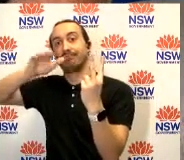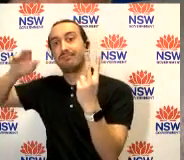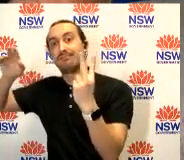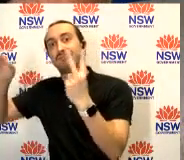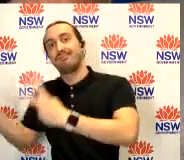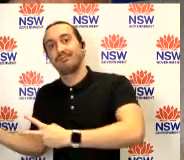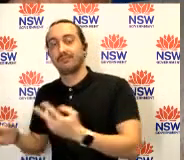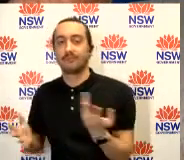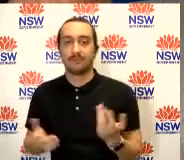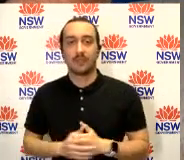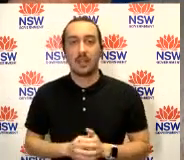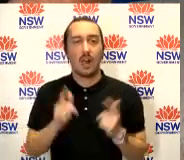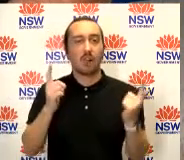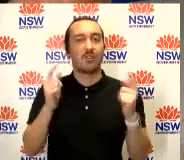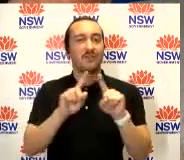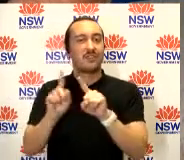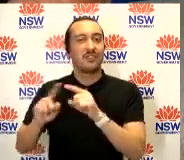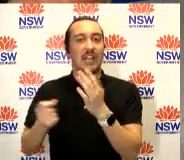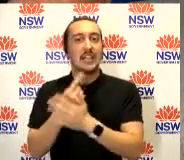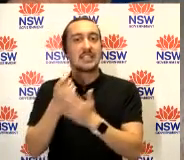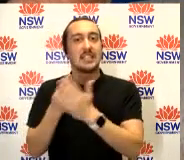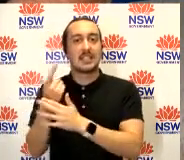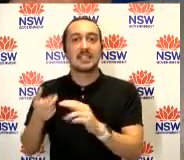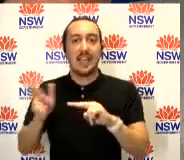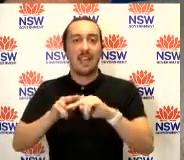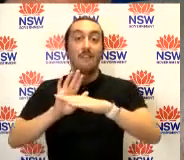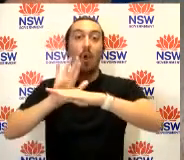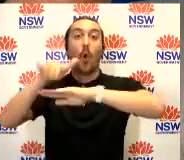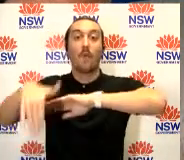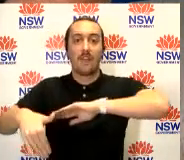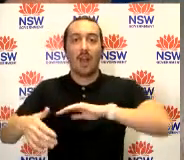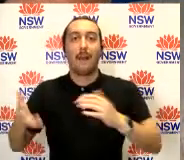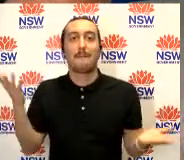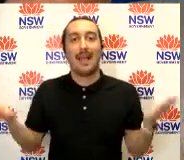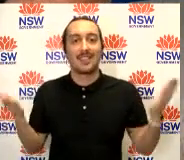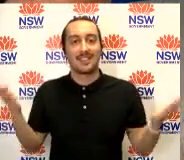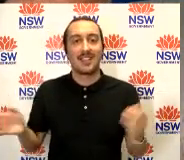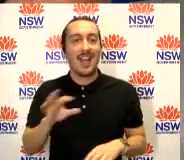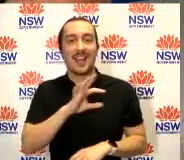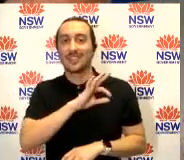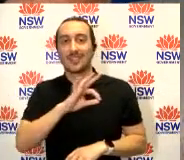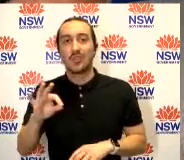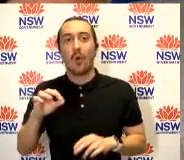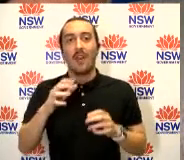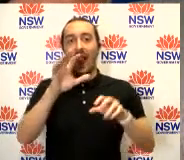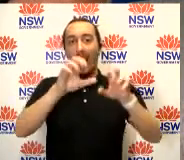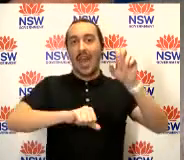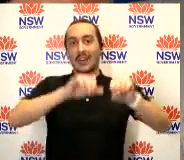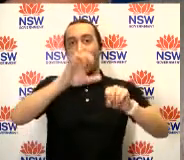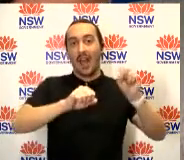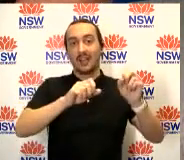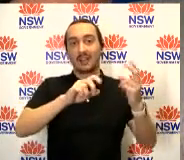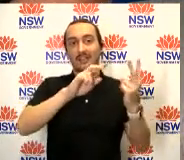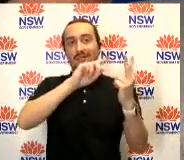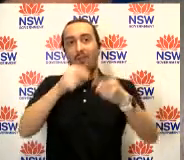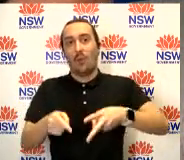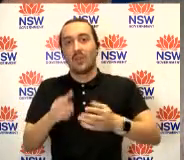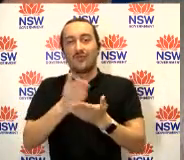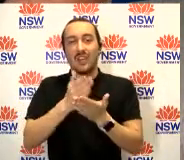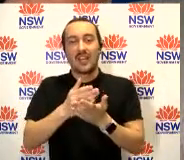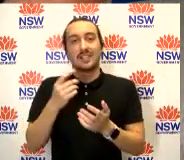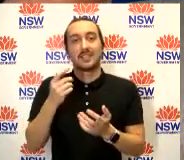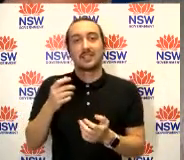people overreaching and overbalancing. So it's not the ladder going, it's them going off the ladder and then in conjunction with it